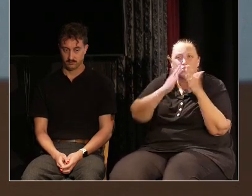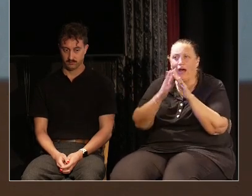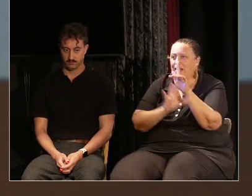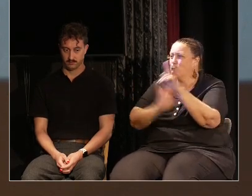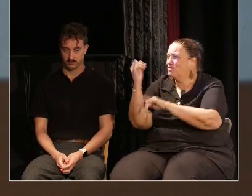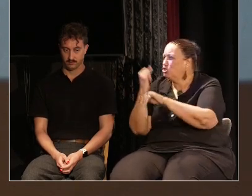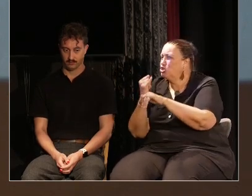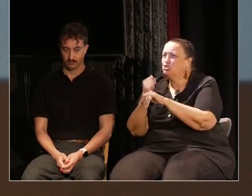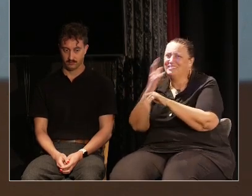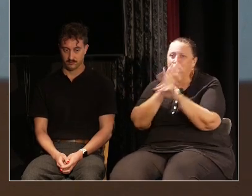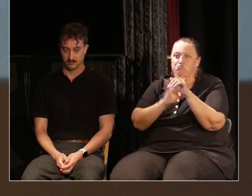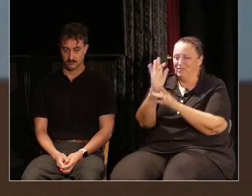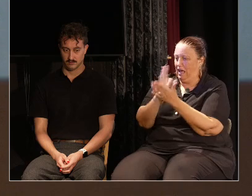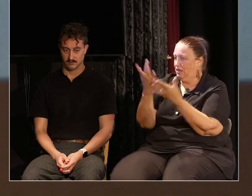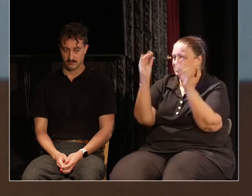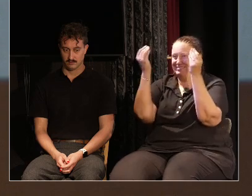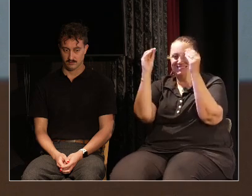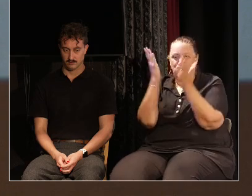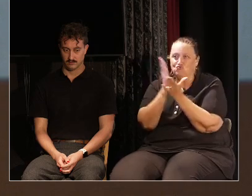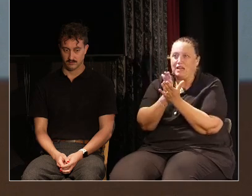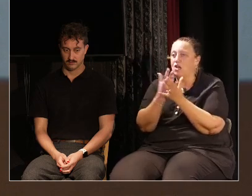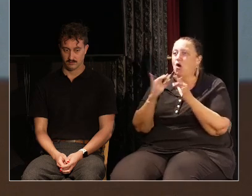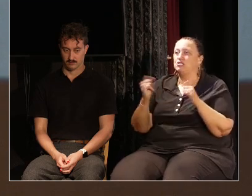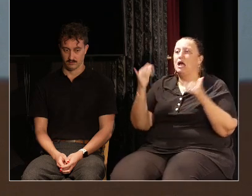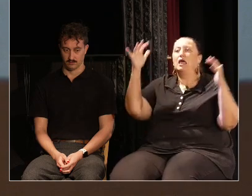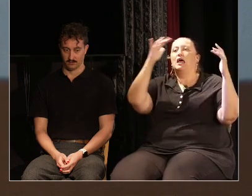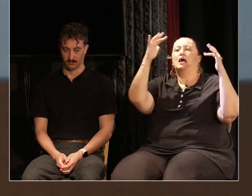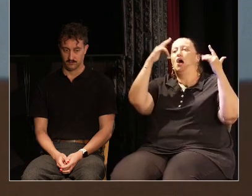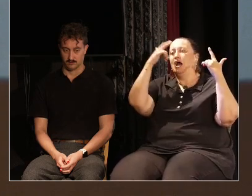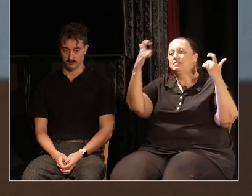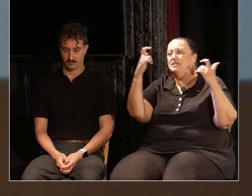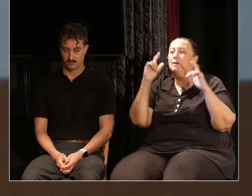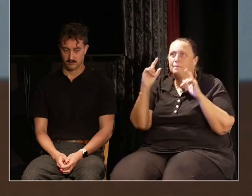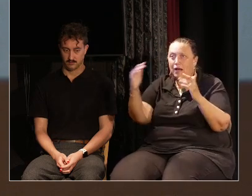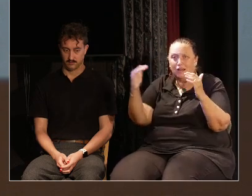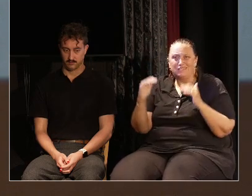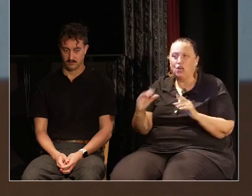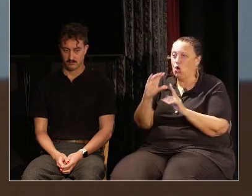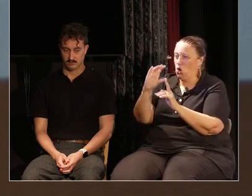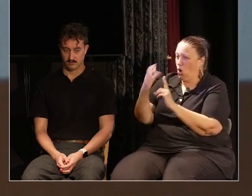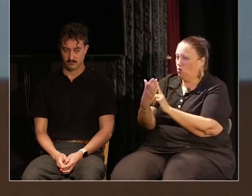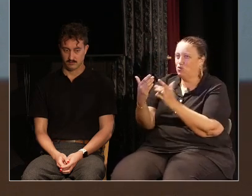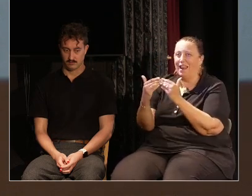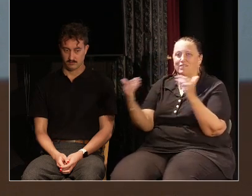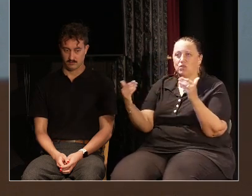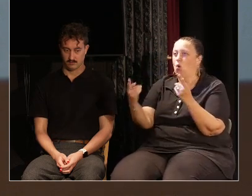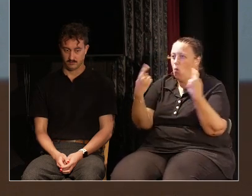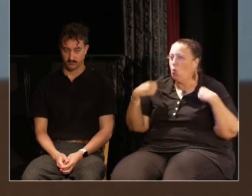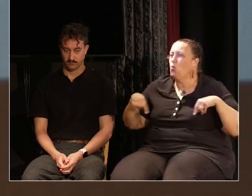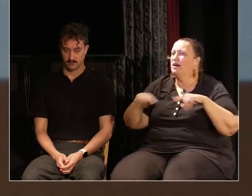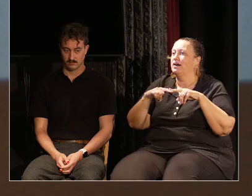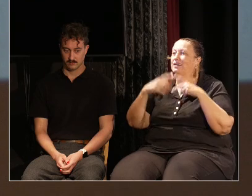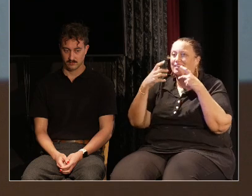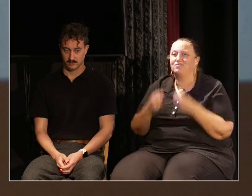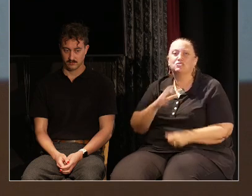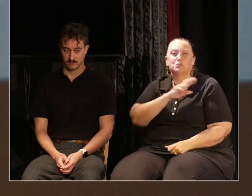sort of tangible material level there. But at a broader cultural level, I think it's our responsibility